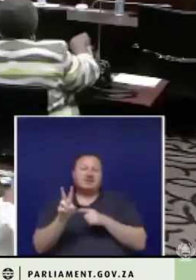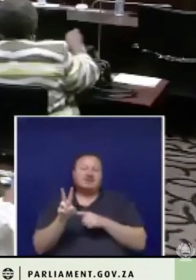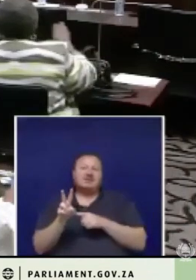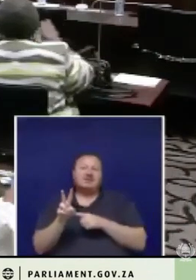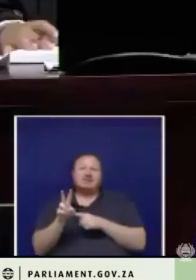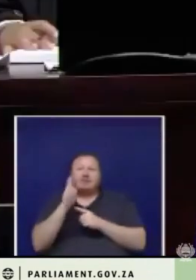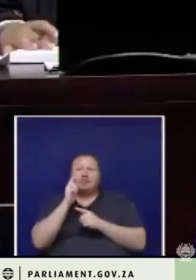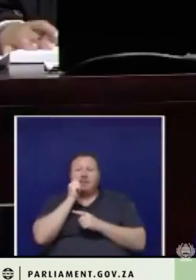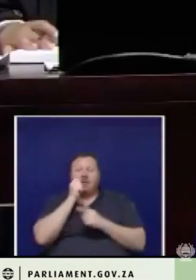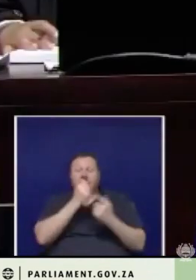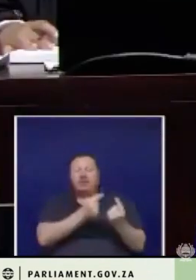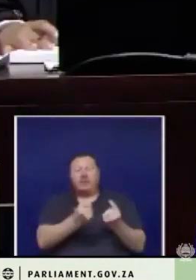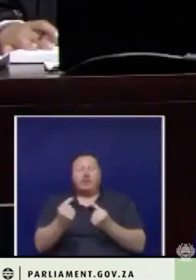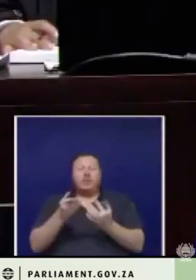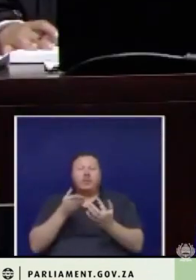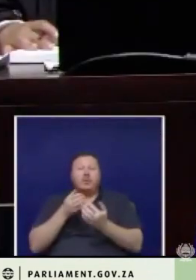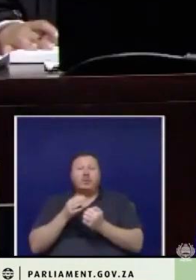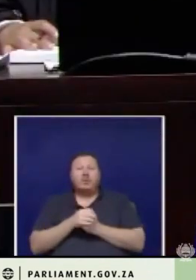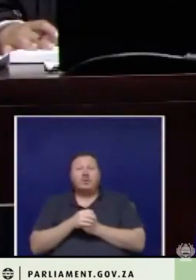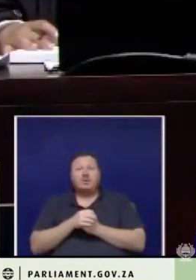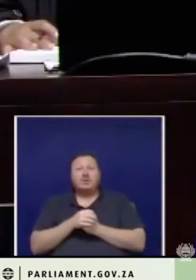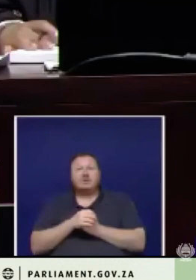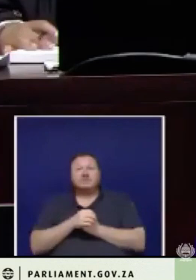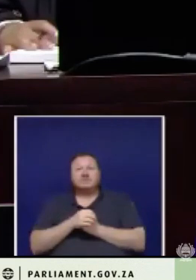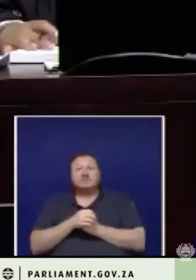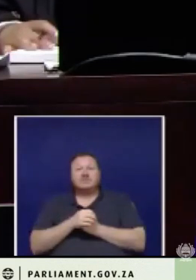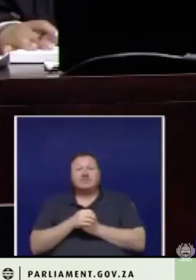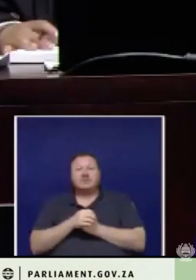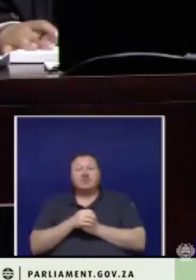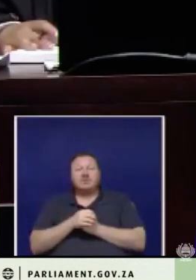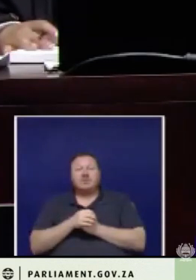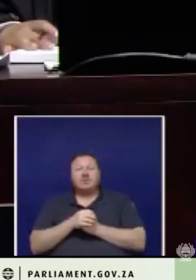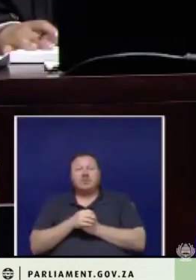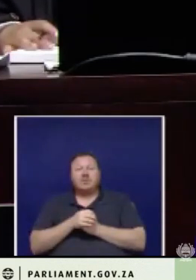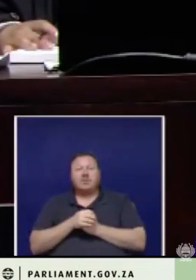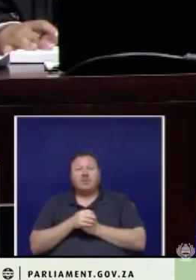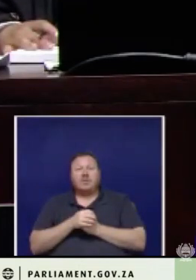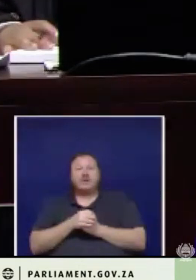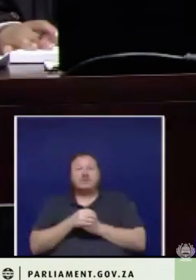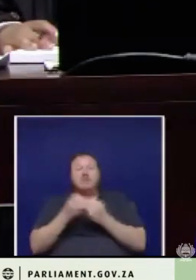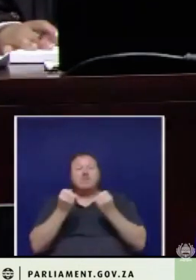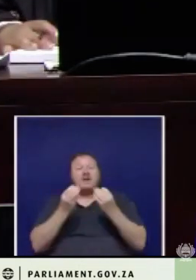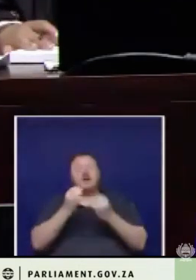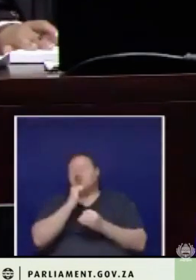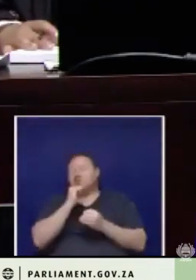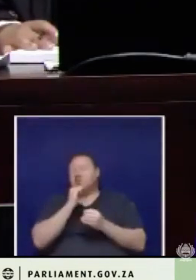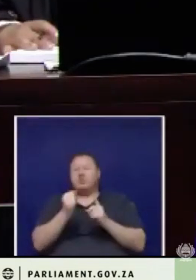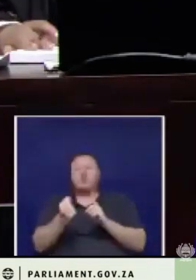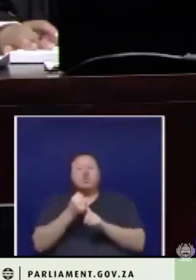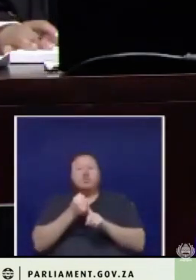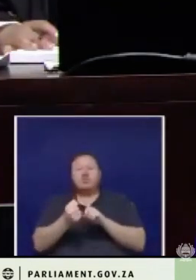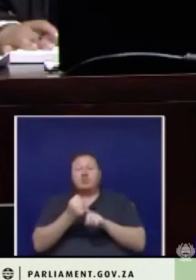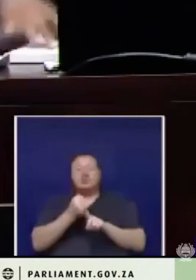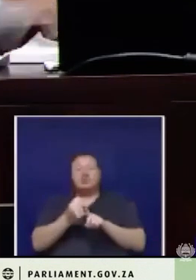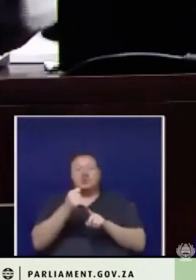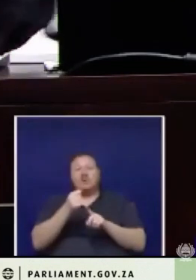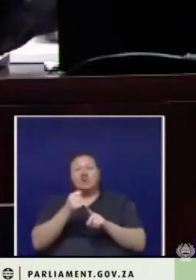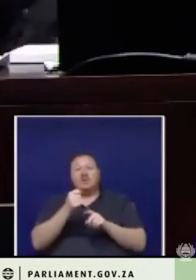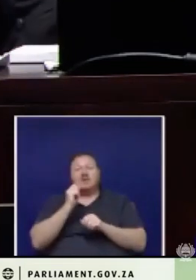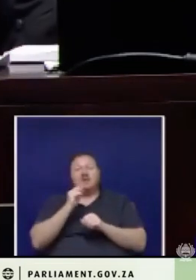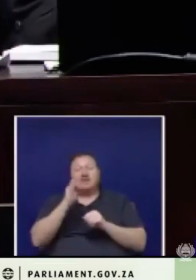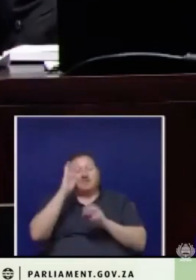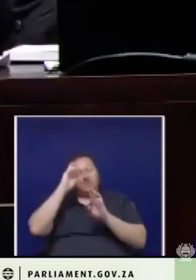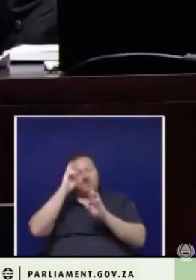by men to our shame, and many would not be abusive if they truly respected the dignity